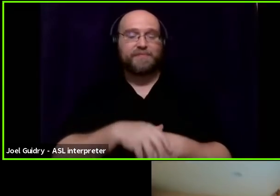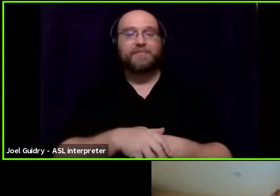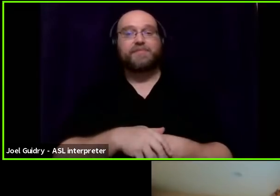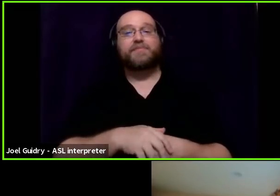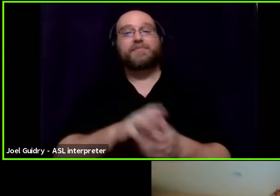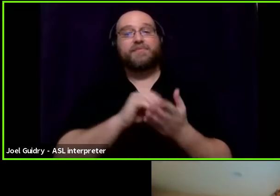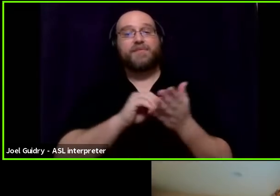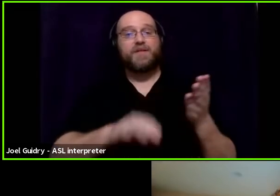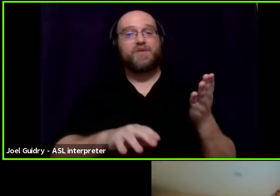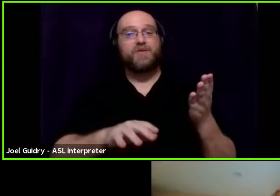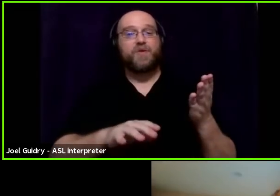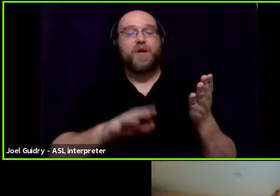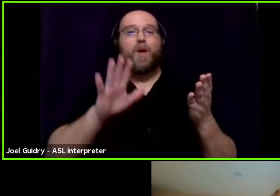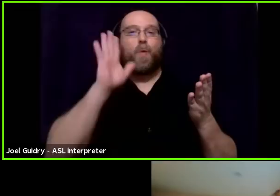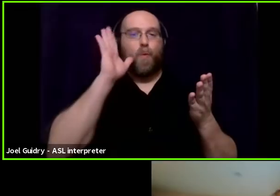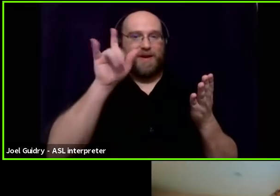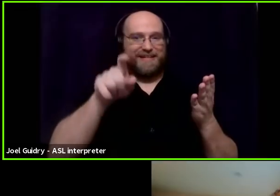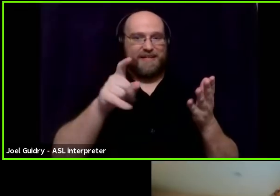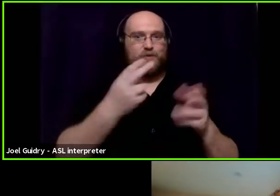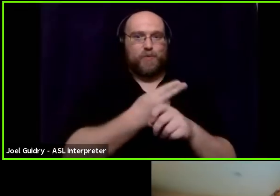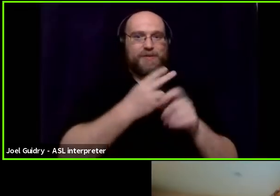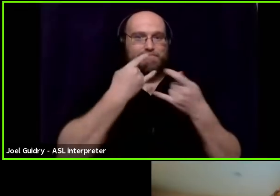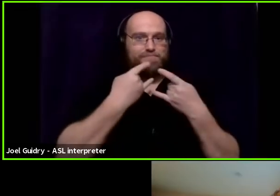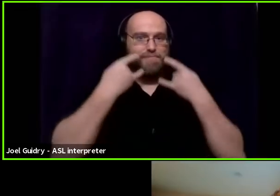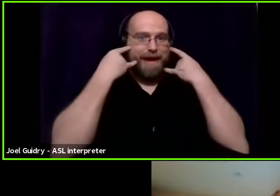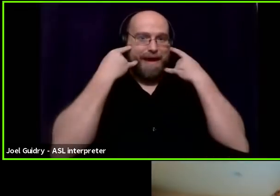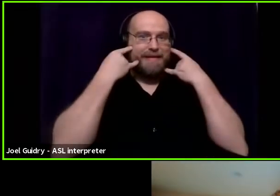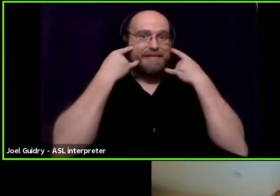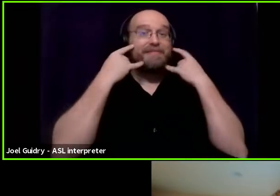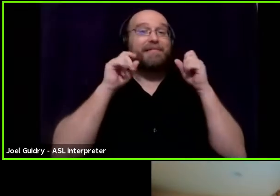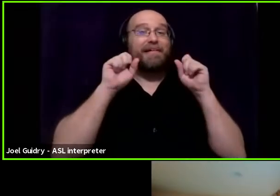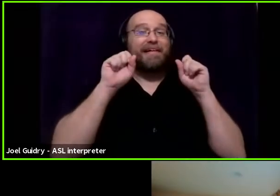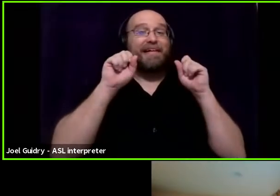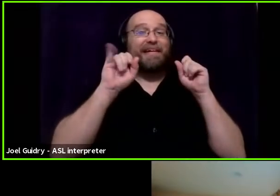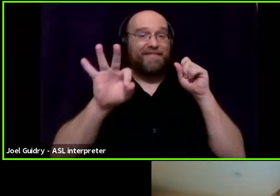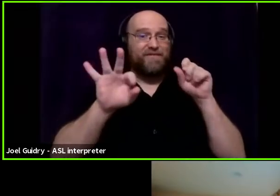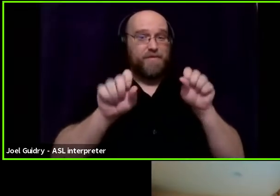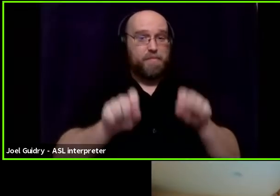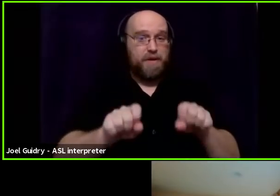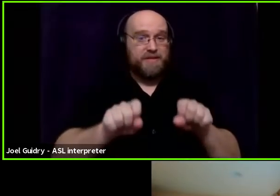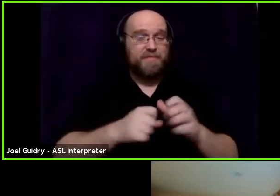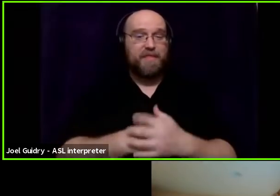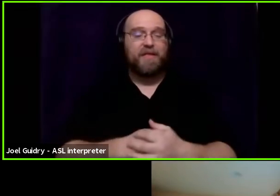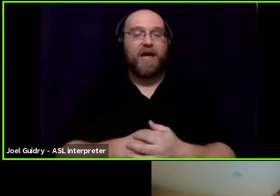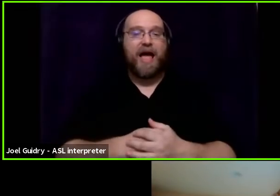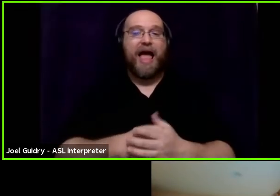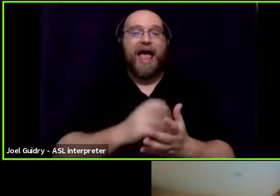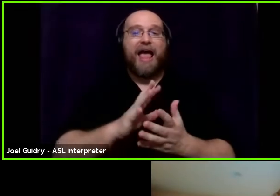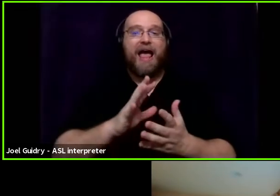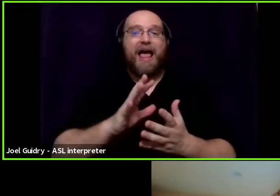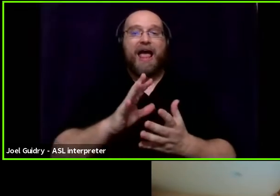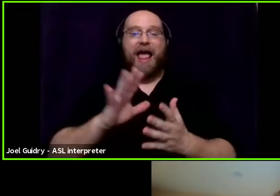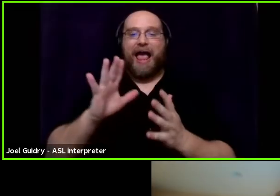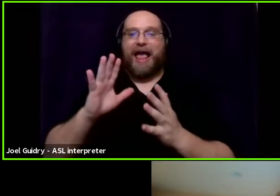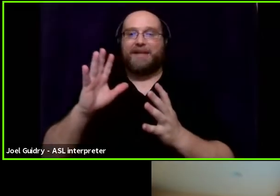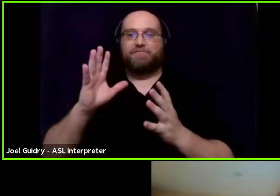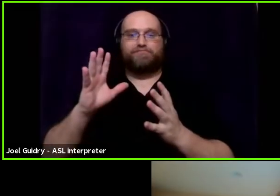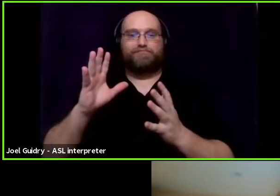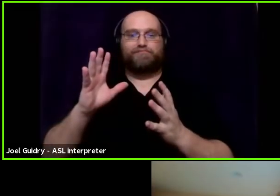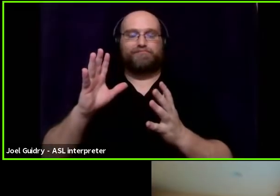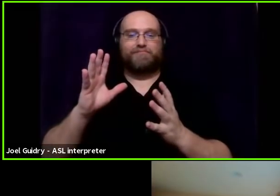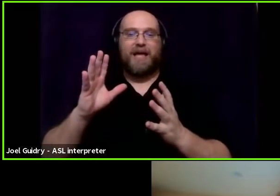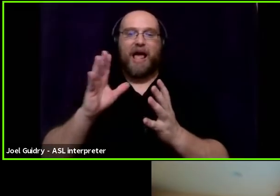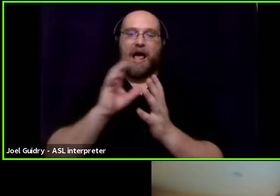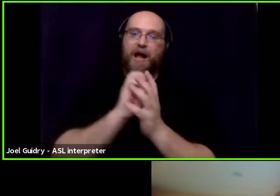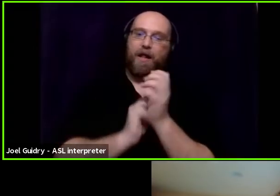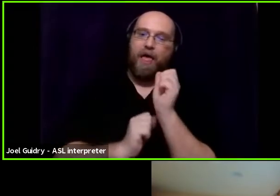need to be masked if possible, and gloves and the proper